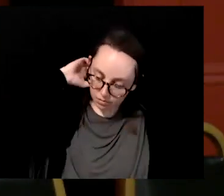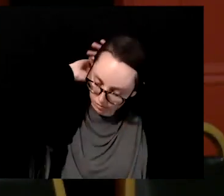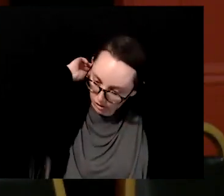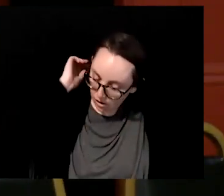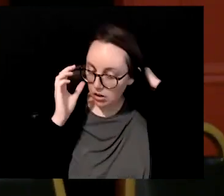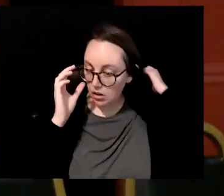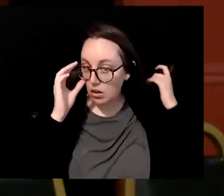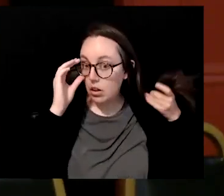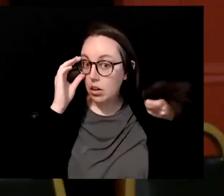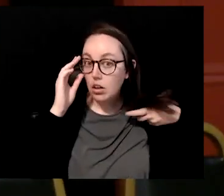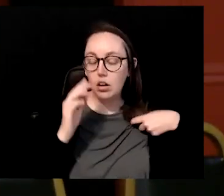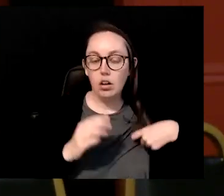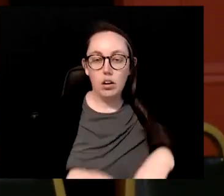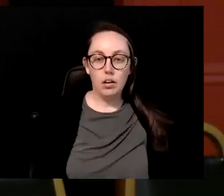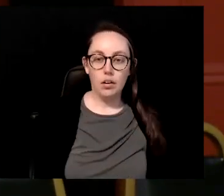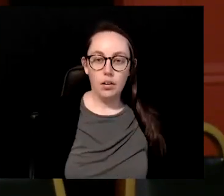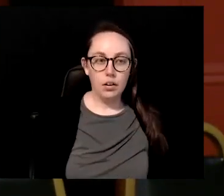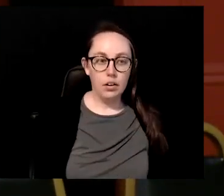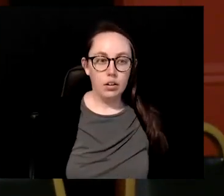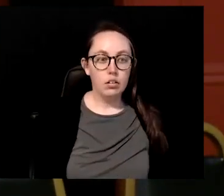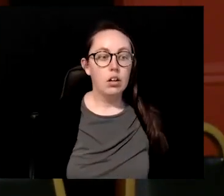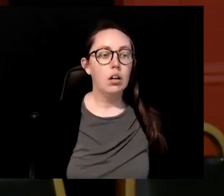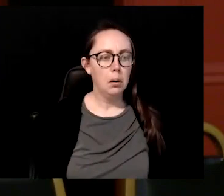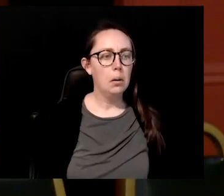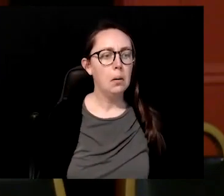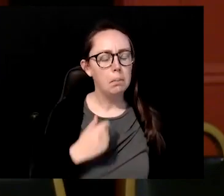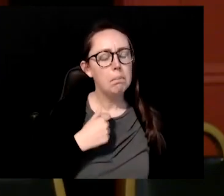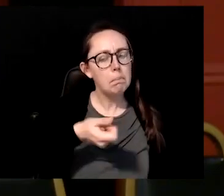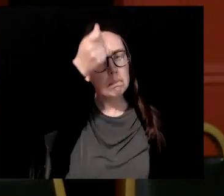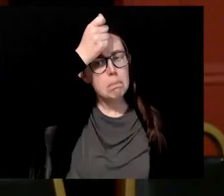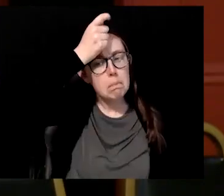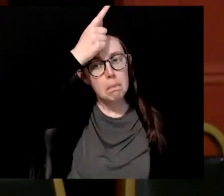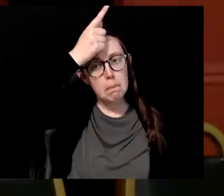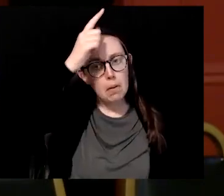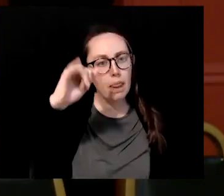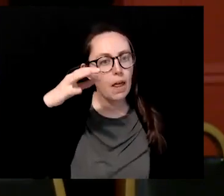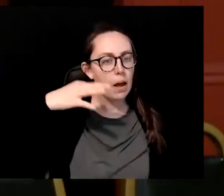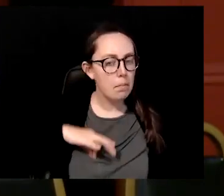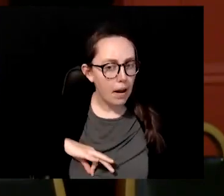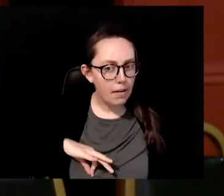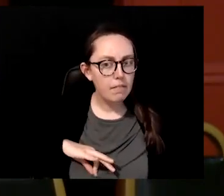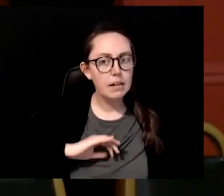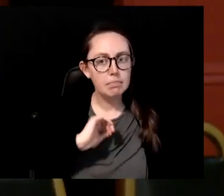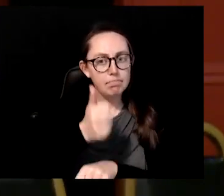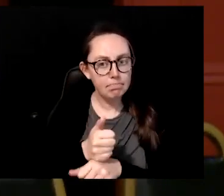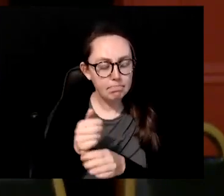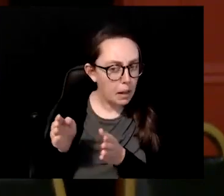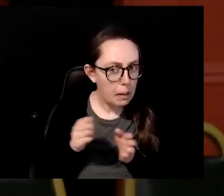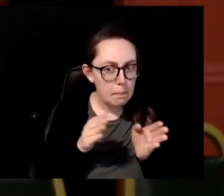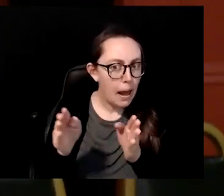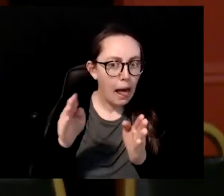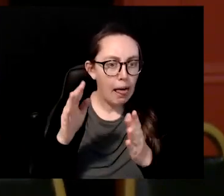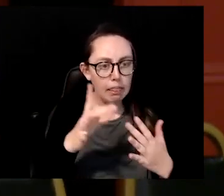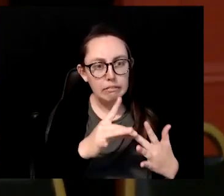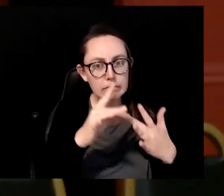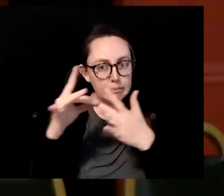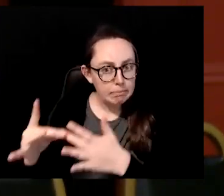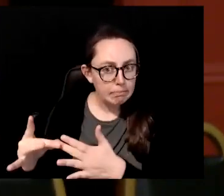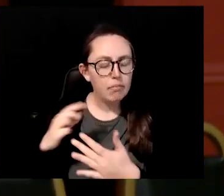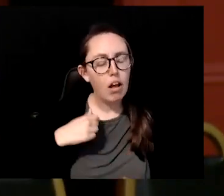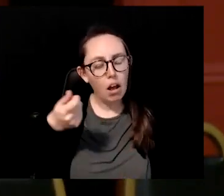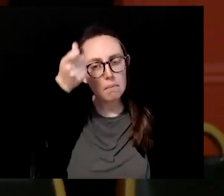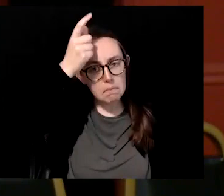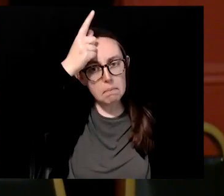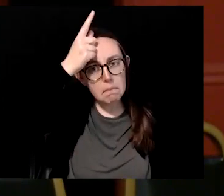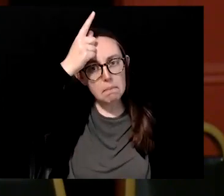I see the benefit voting on this thing and putting a path forward I see